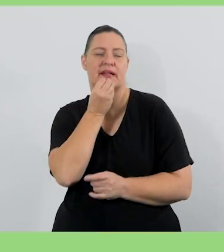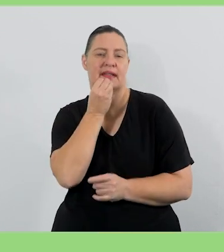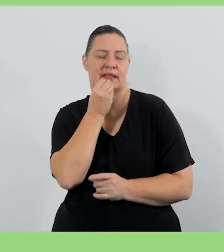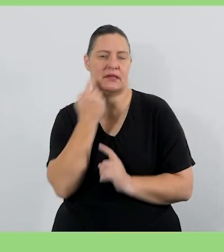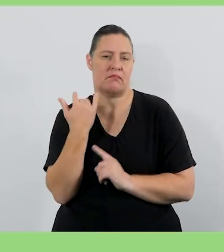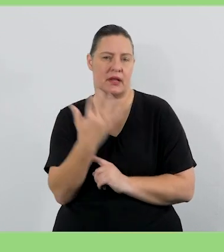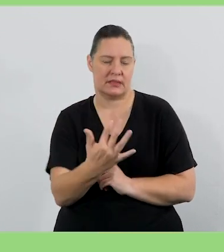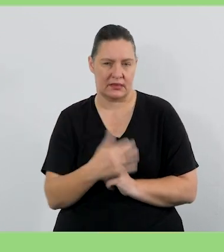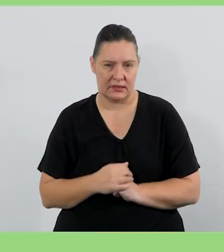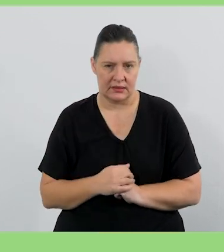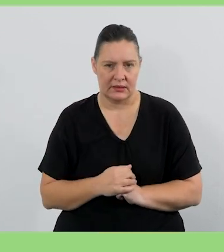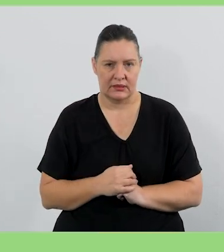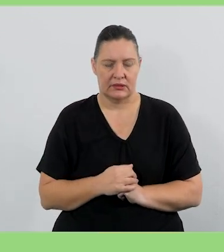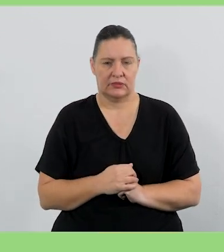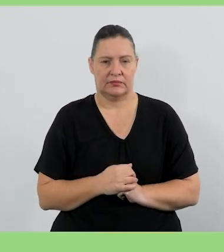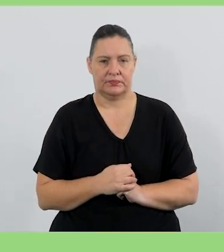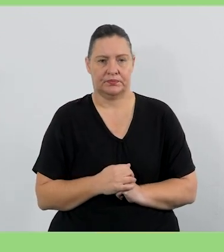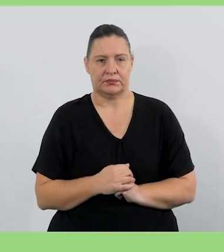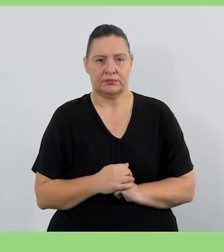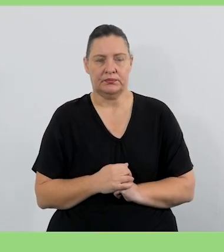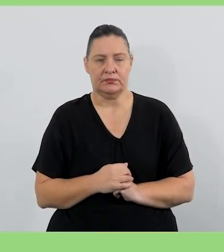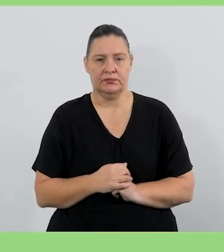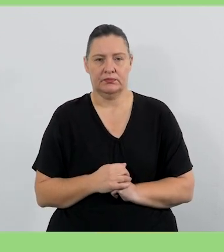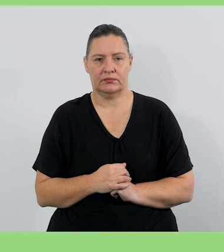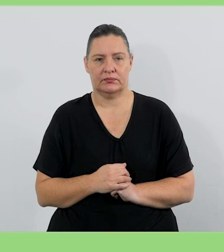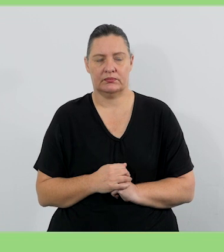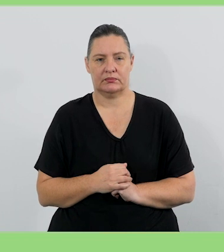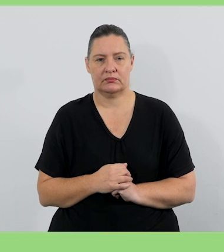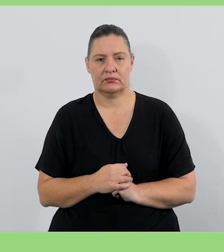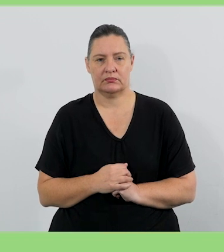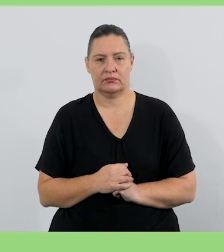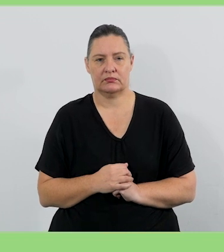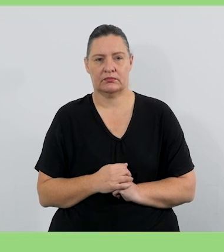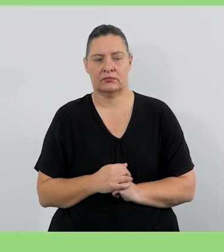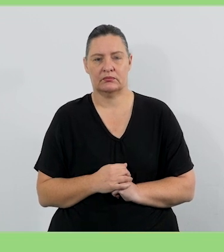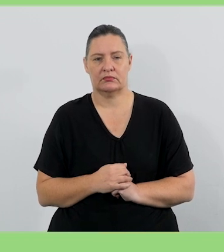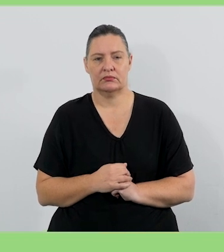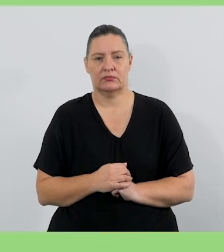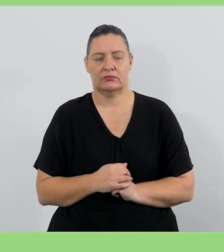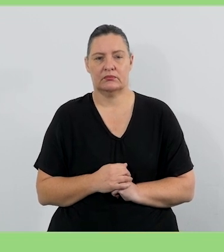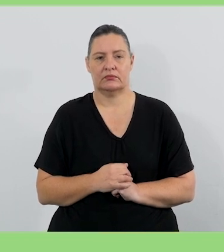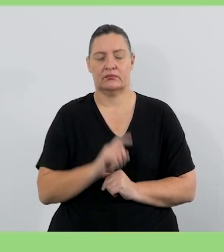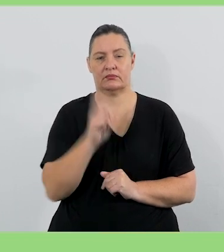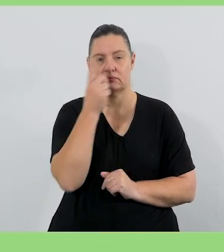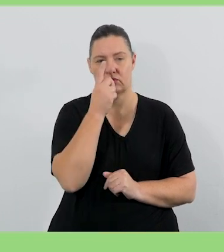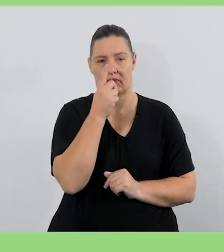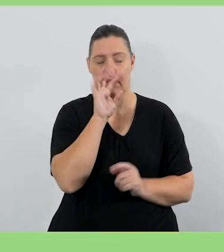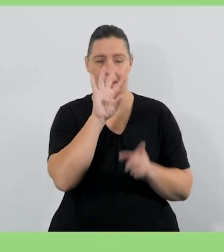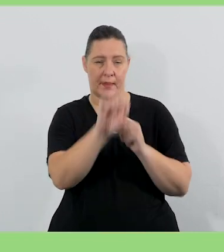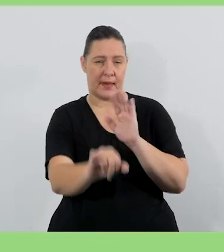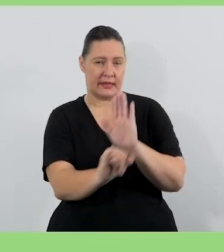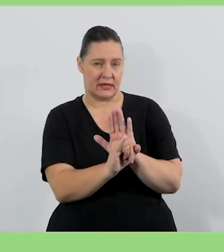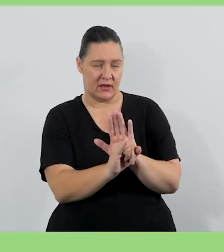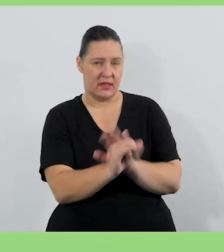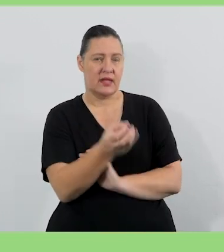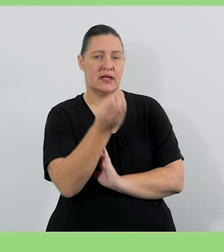animals that eat plants. Right, so let us look through. The first animal that I